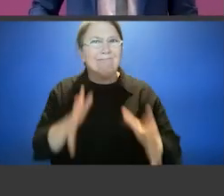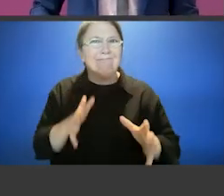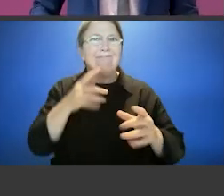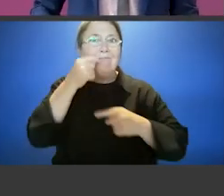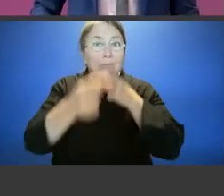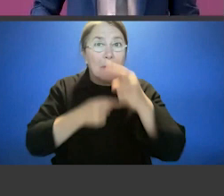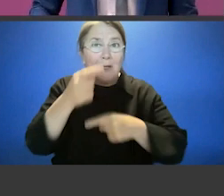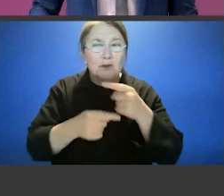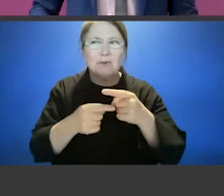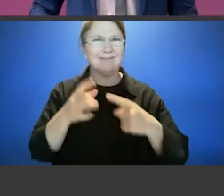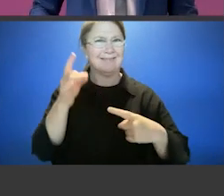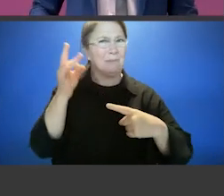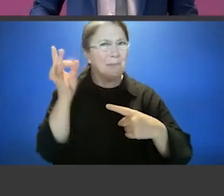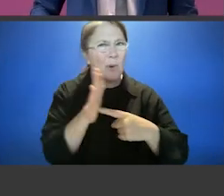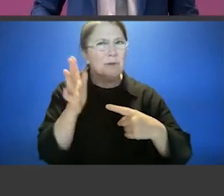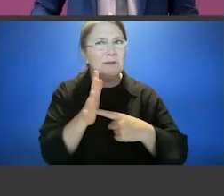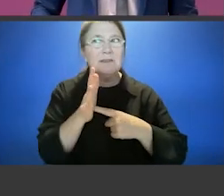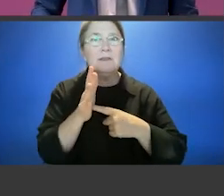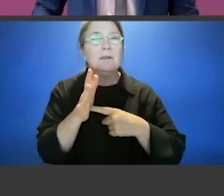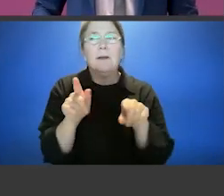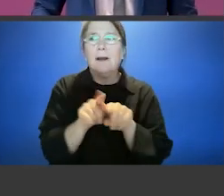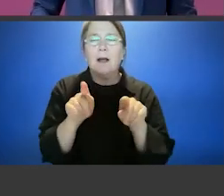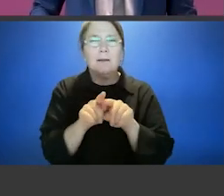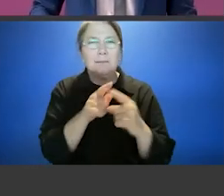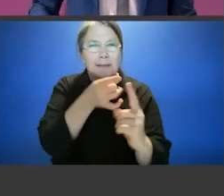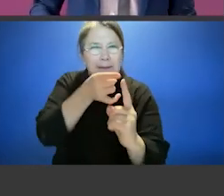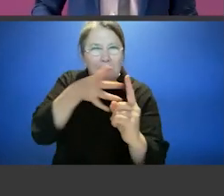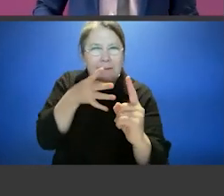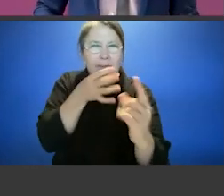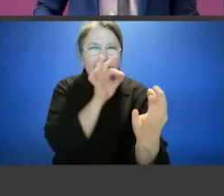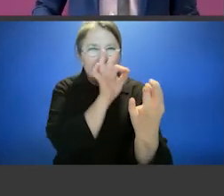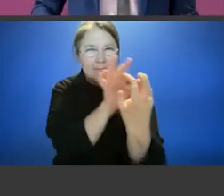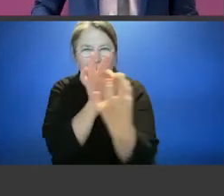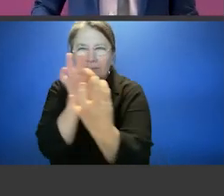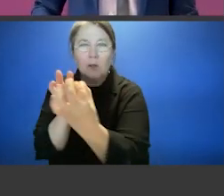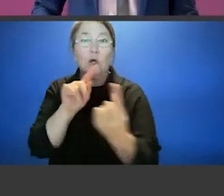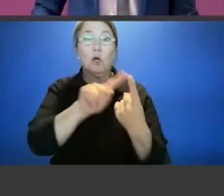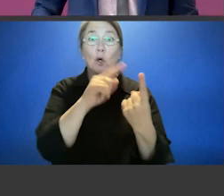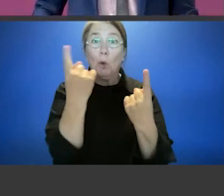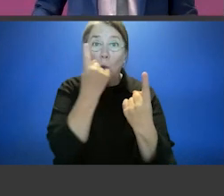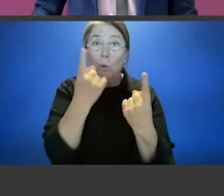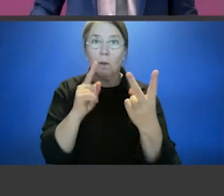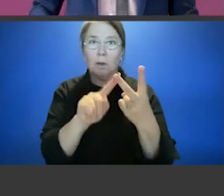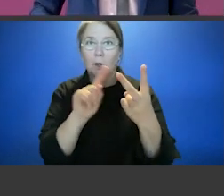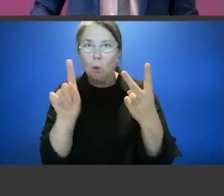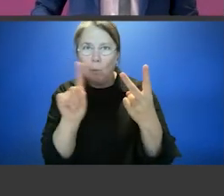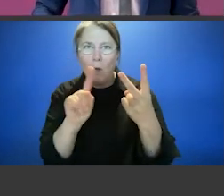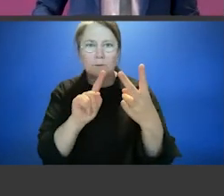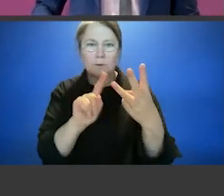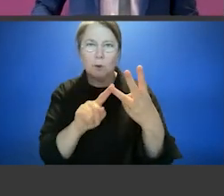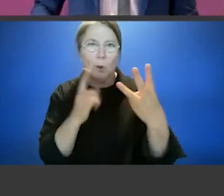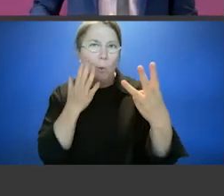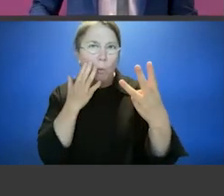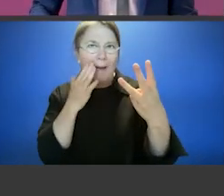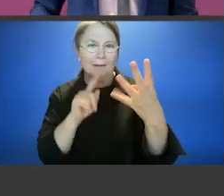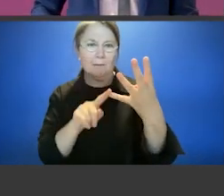key information to include specific details relating to the who, what, when, where, how, and why